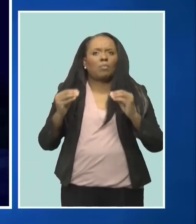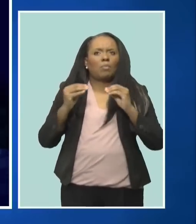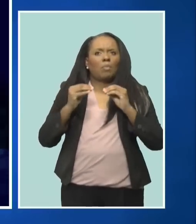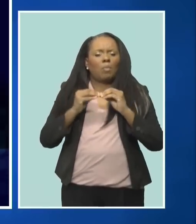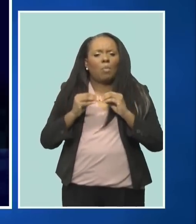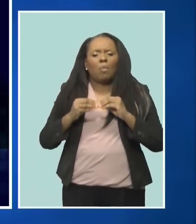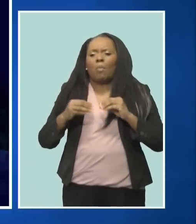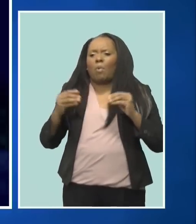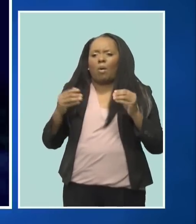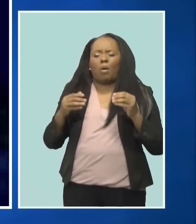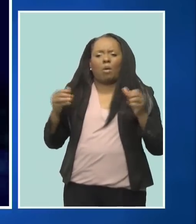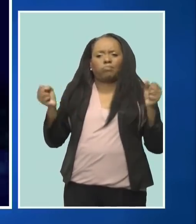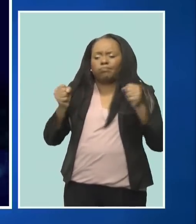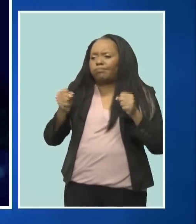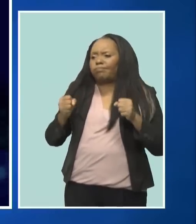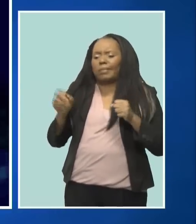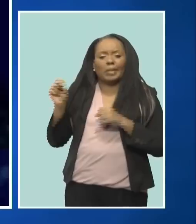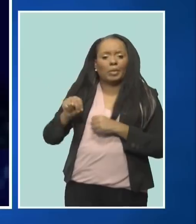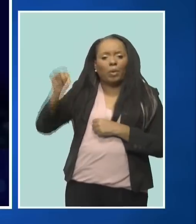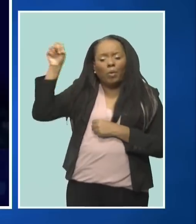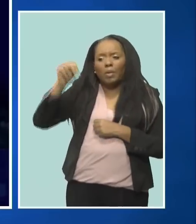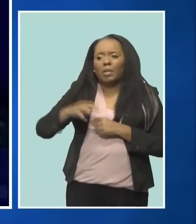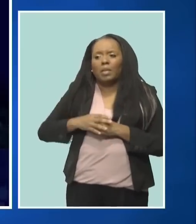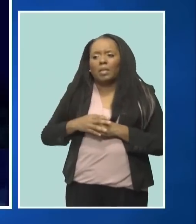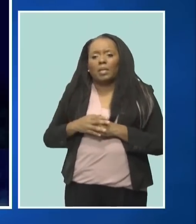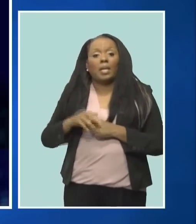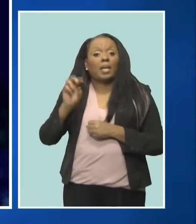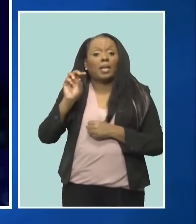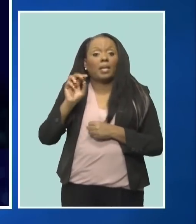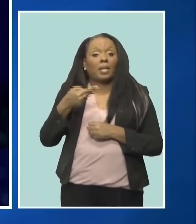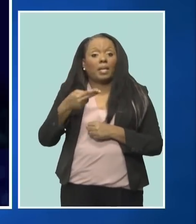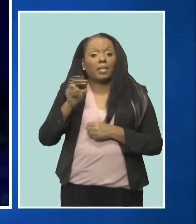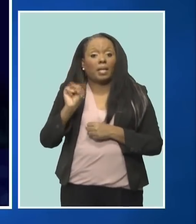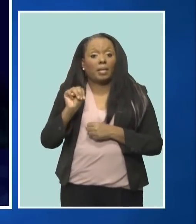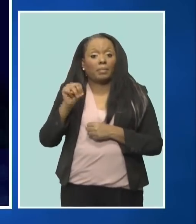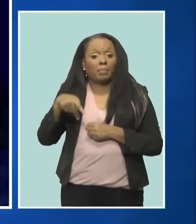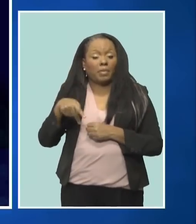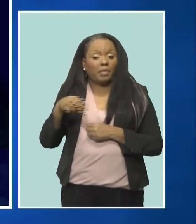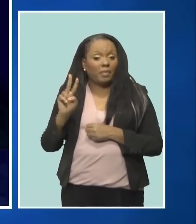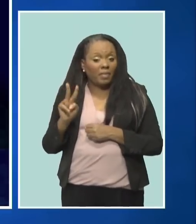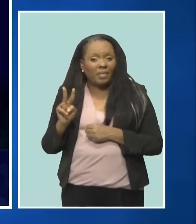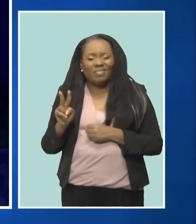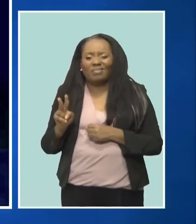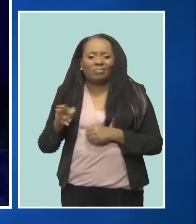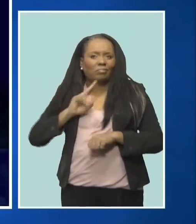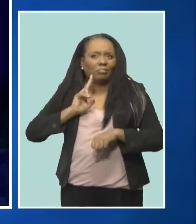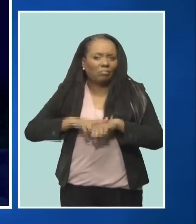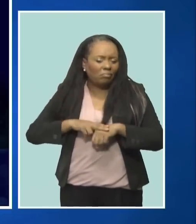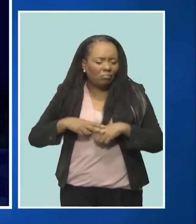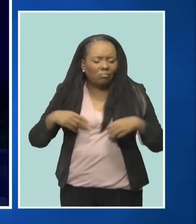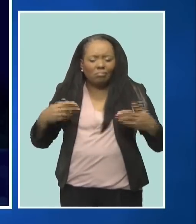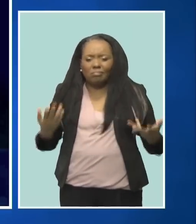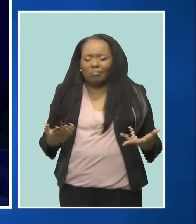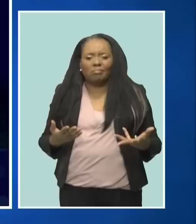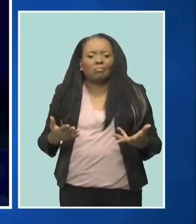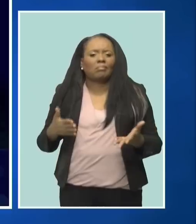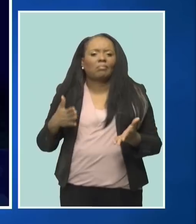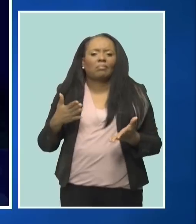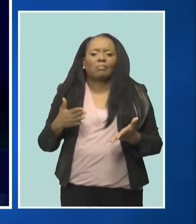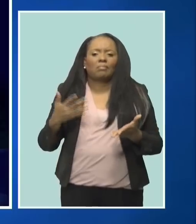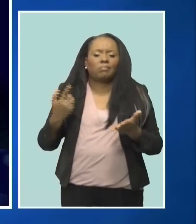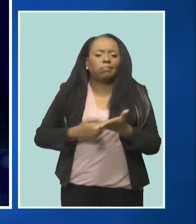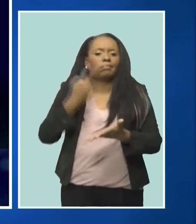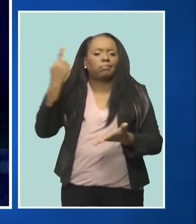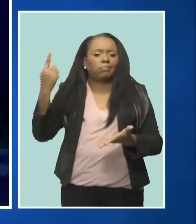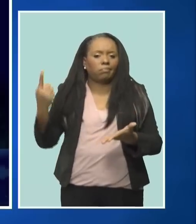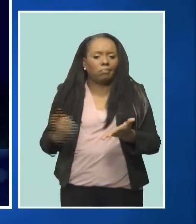north. So the global circulation of HMPV, for instance, is nothing novel. This is something that has occurred from time